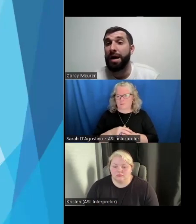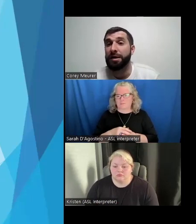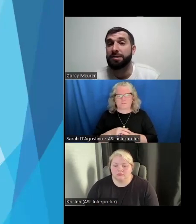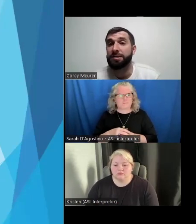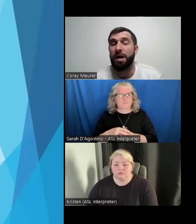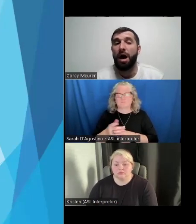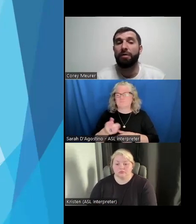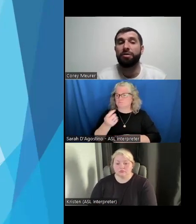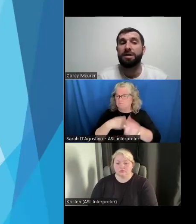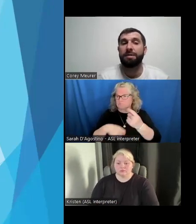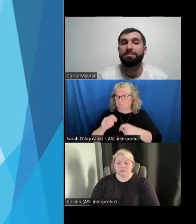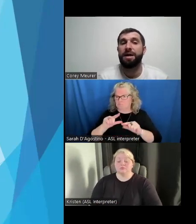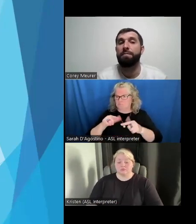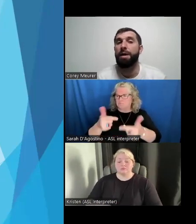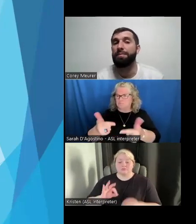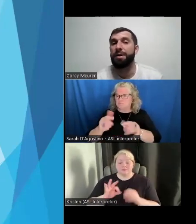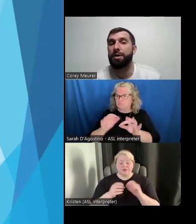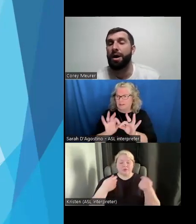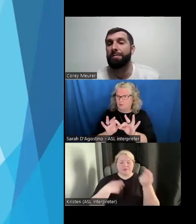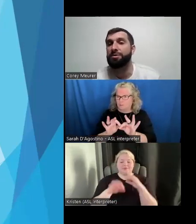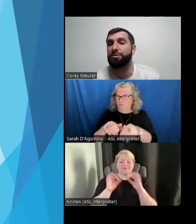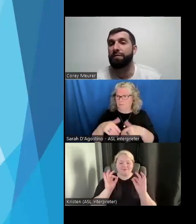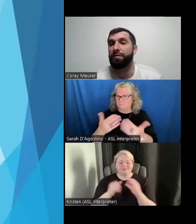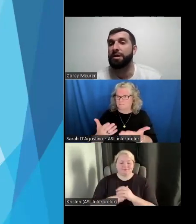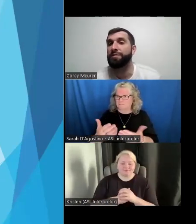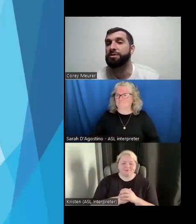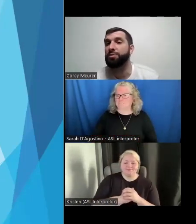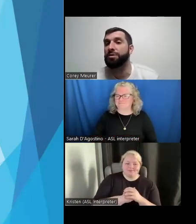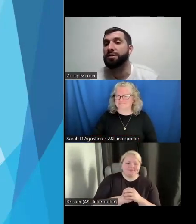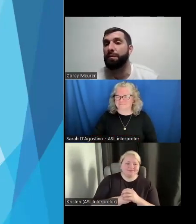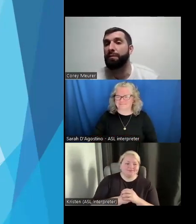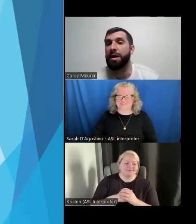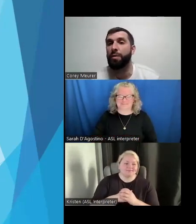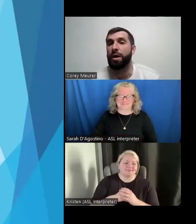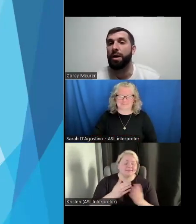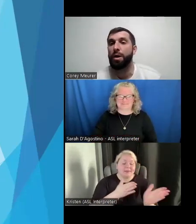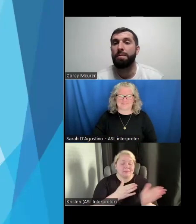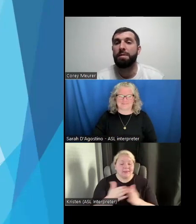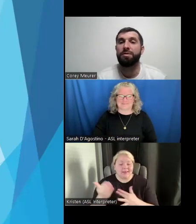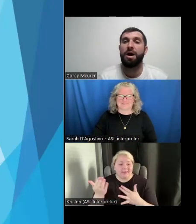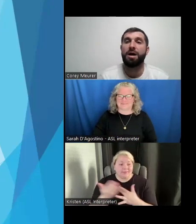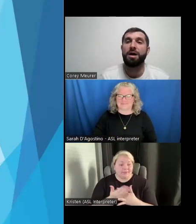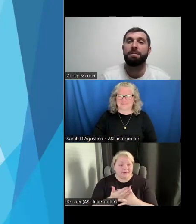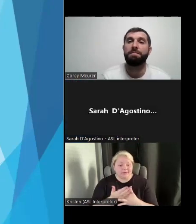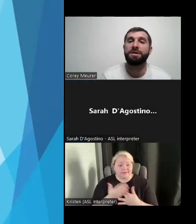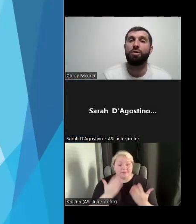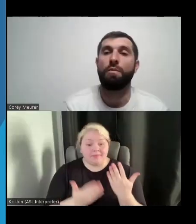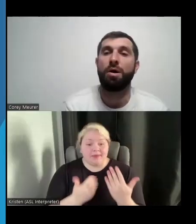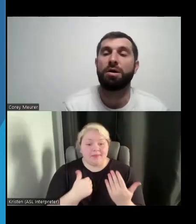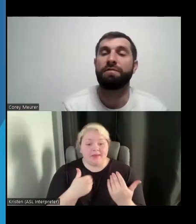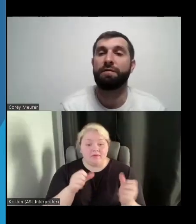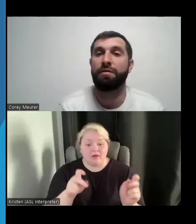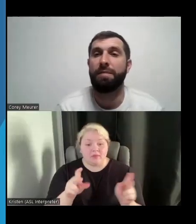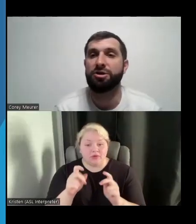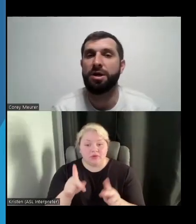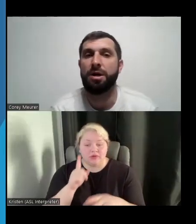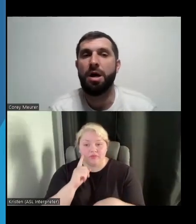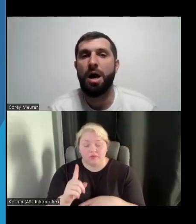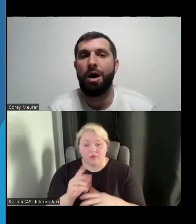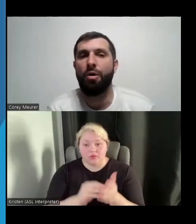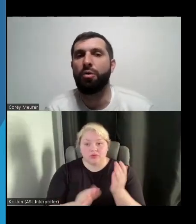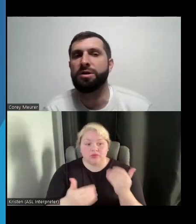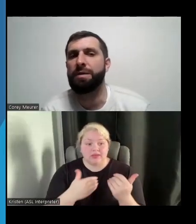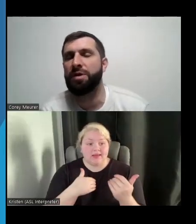planned breaks. Are there times that might be a good opportunity for an individual to get a break where maybe they're not going to miss a whole bulk of